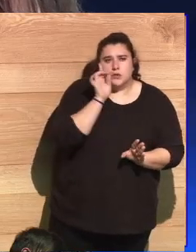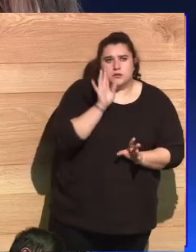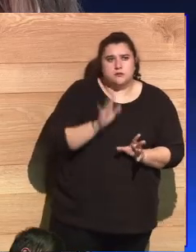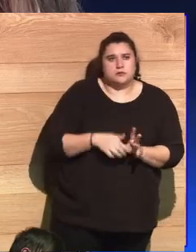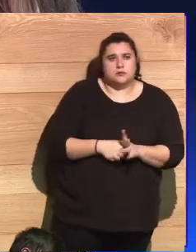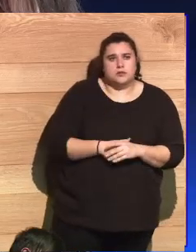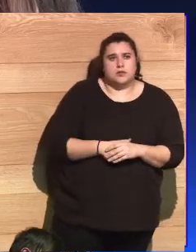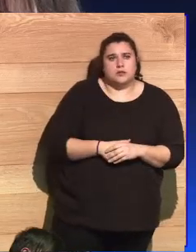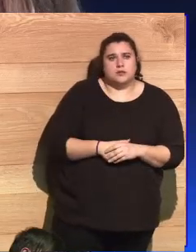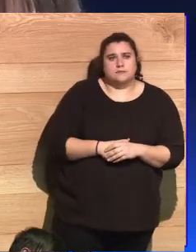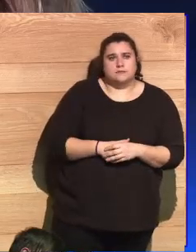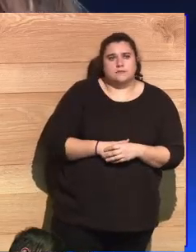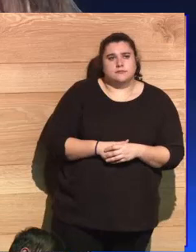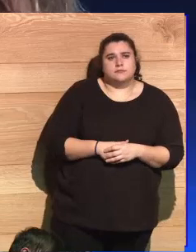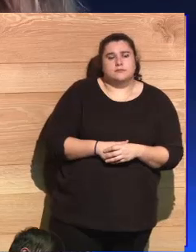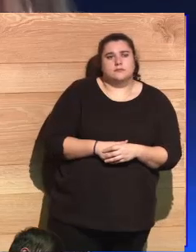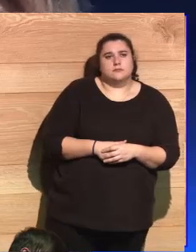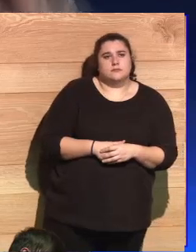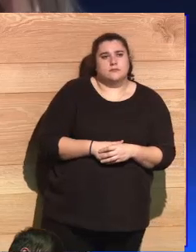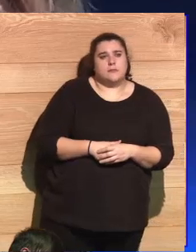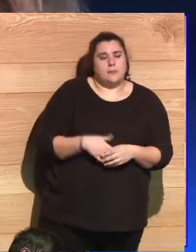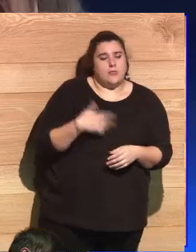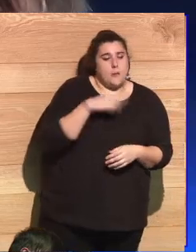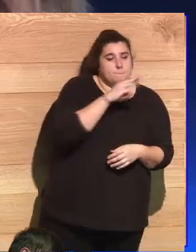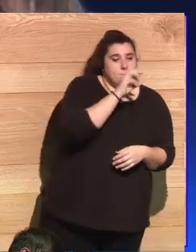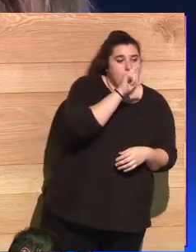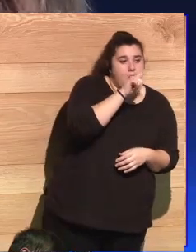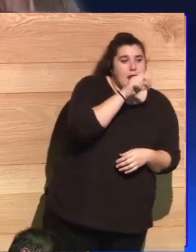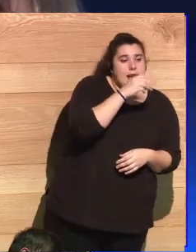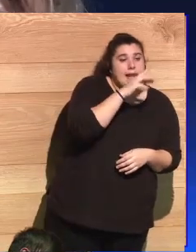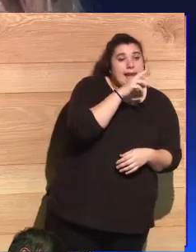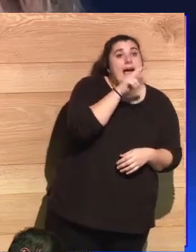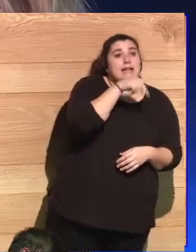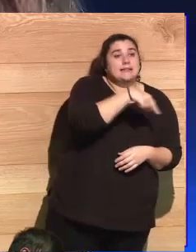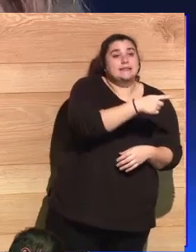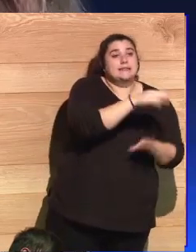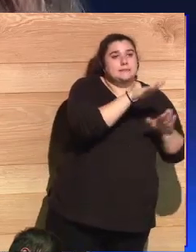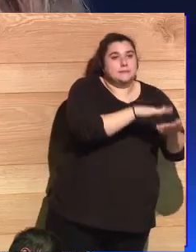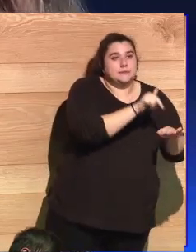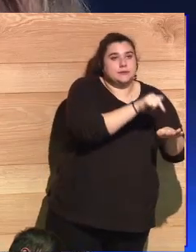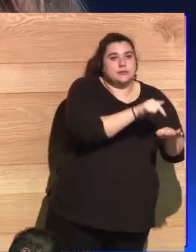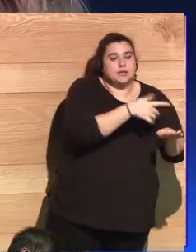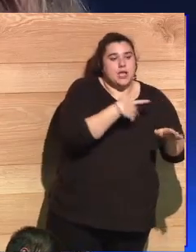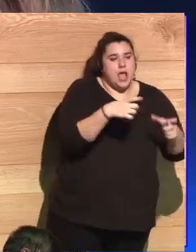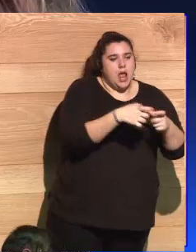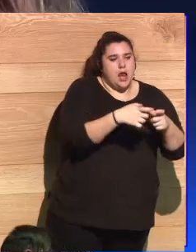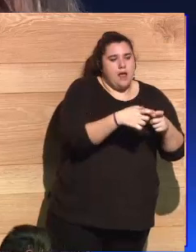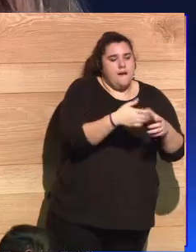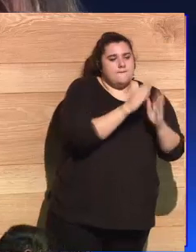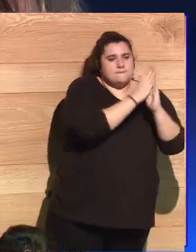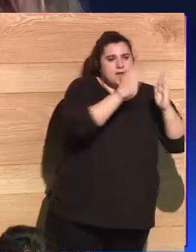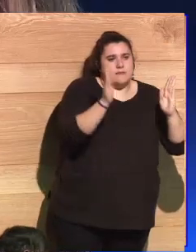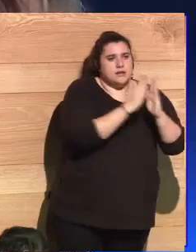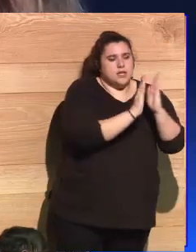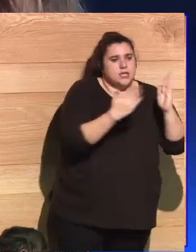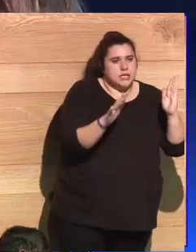that. When I was in Portland and I owe the library card, yes. Well, my whole life libraries